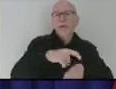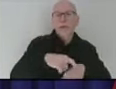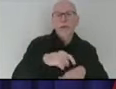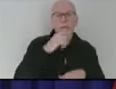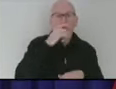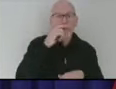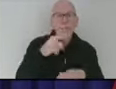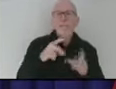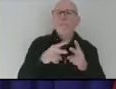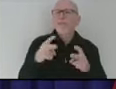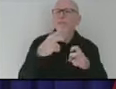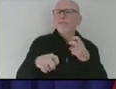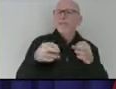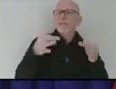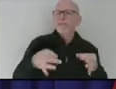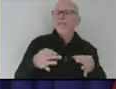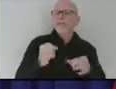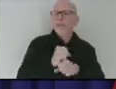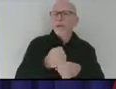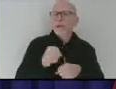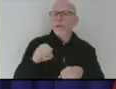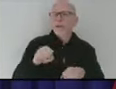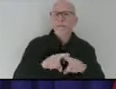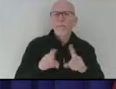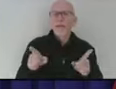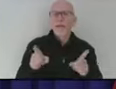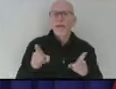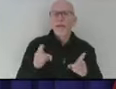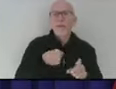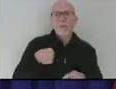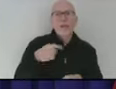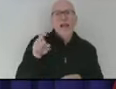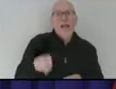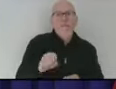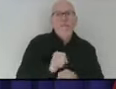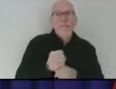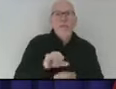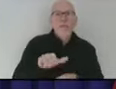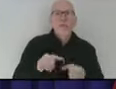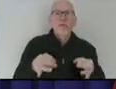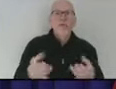very difficult decisions to make, but those are the kinds of decisions we need to make at this time.